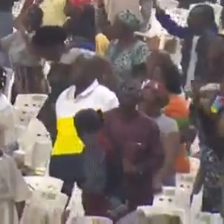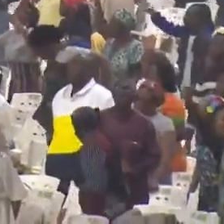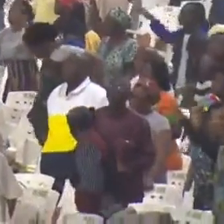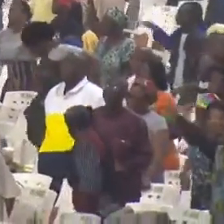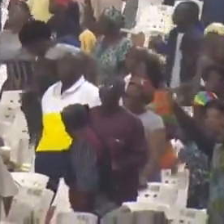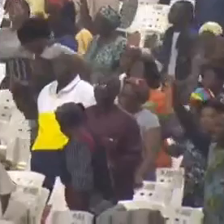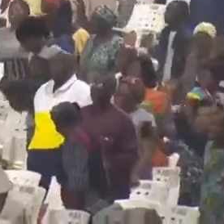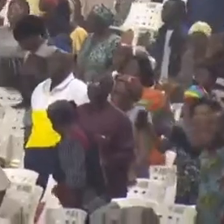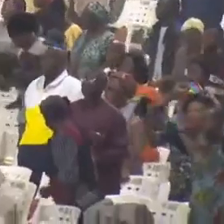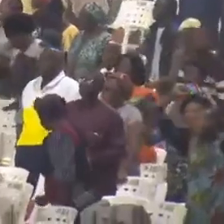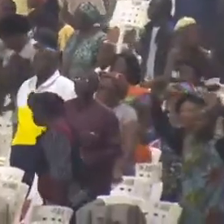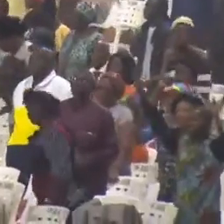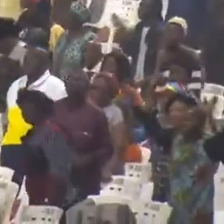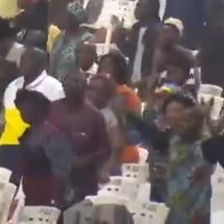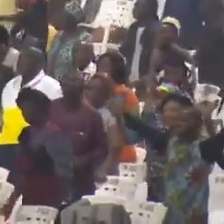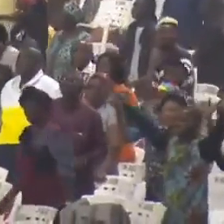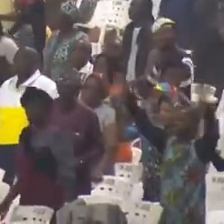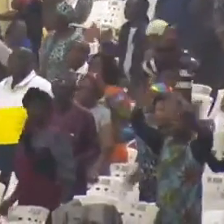And now,